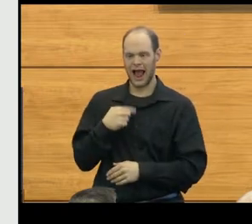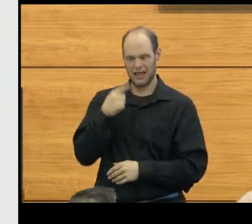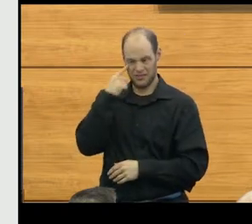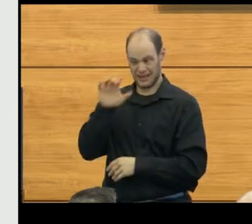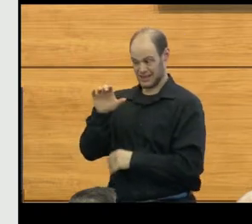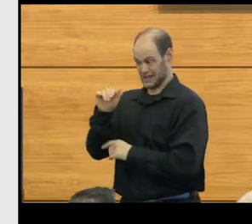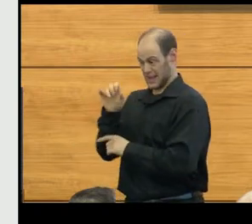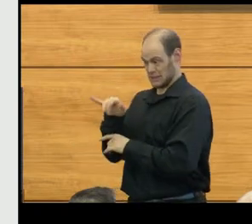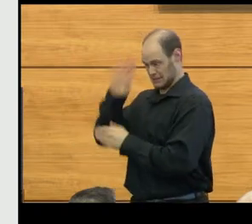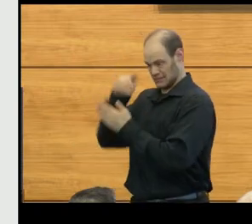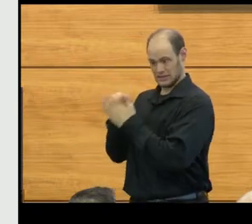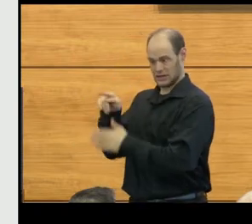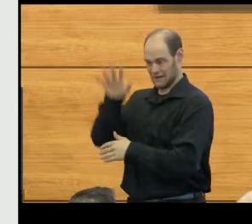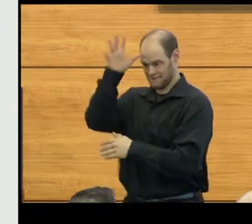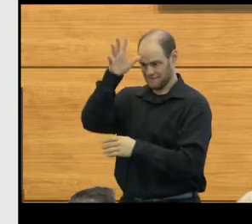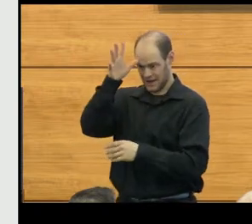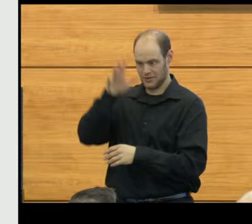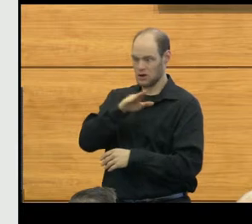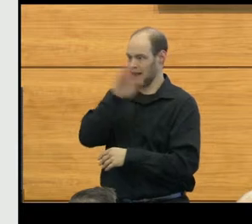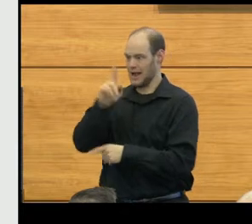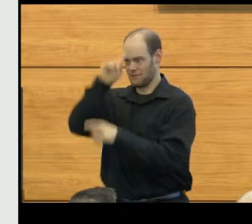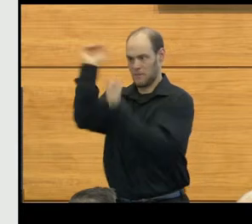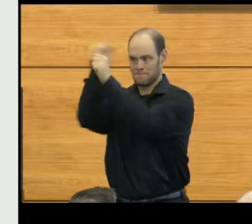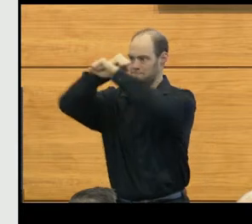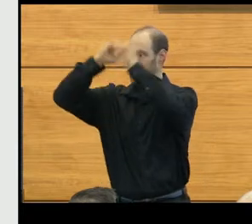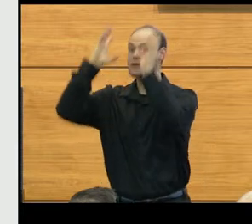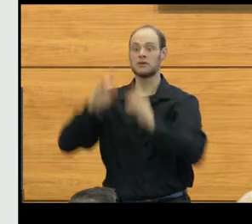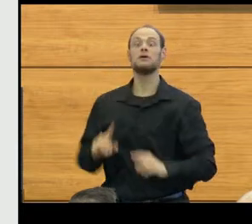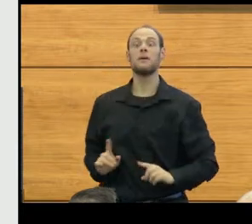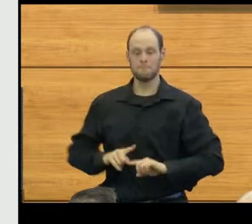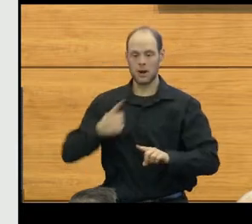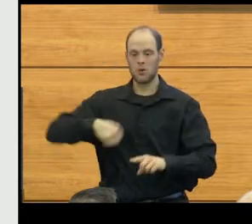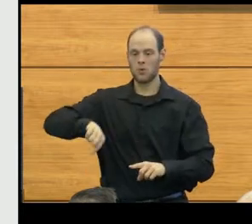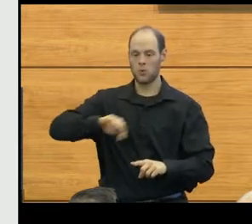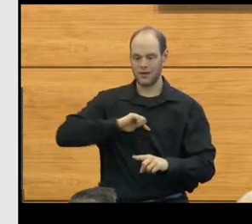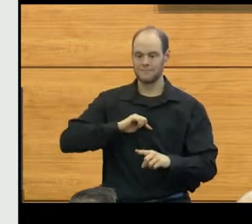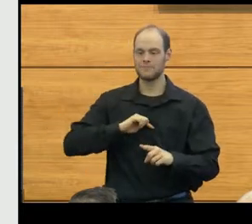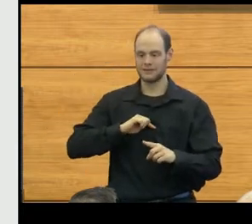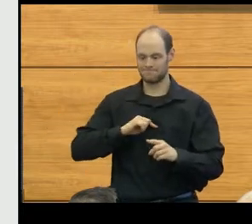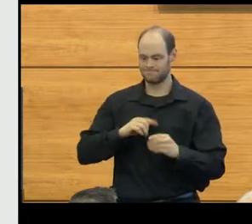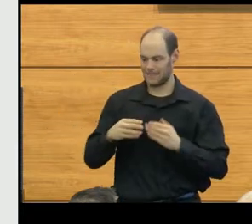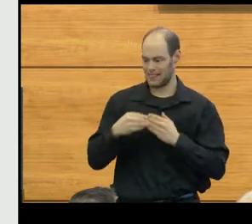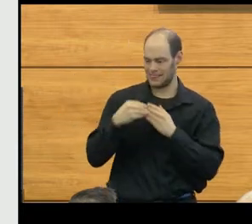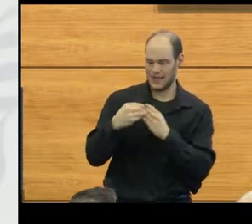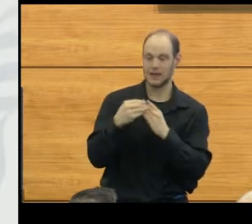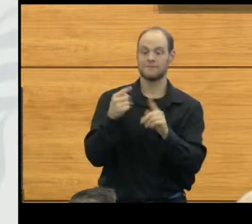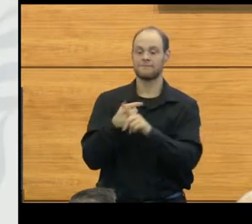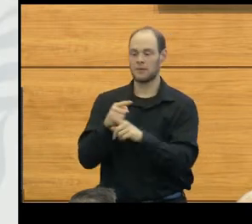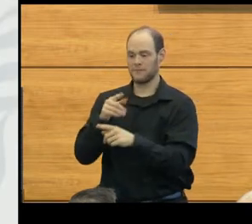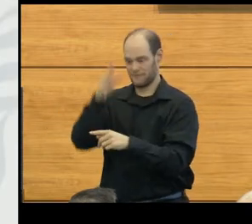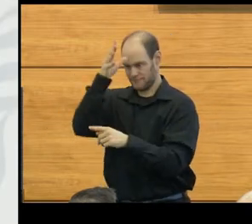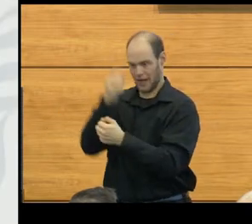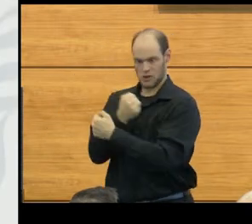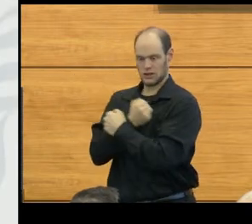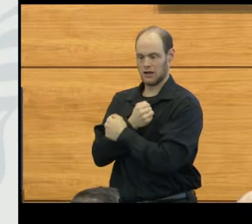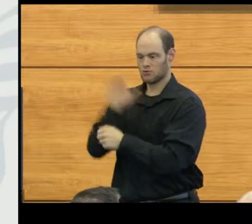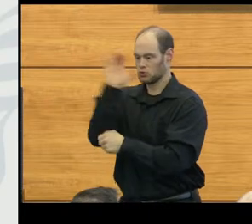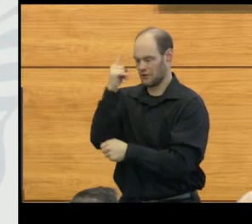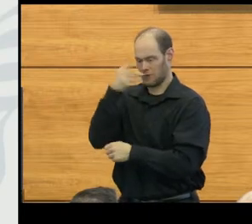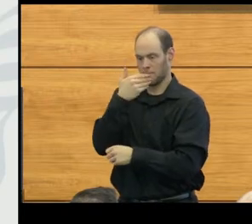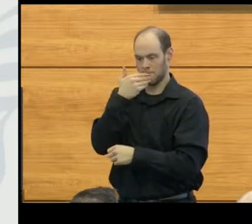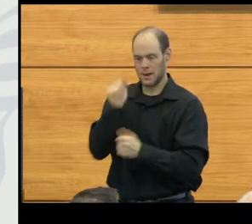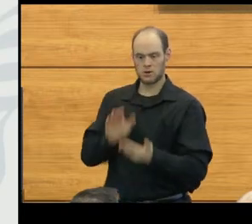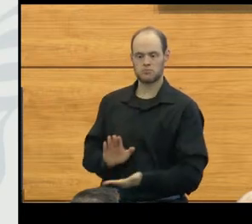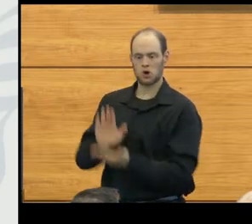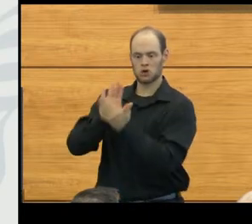Casey and his father could ever have imagined, but I think that we've been propelled, again, by the love of a father to look for better